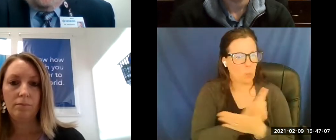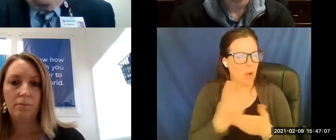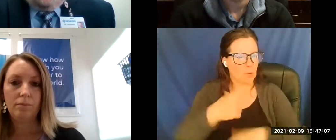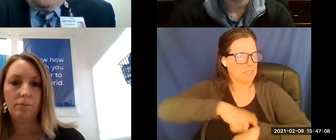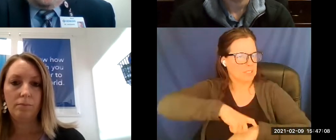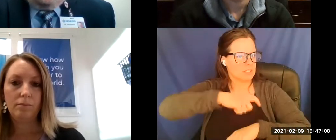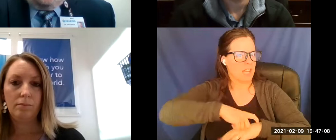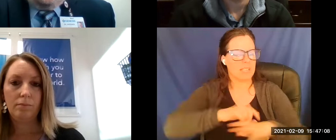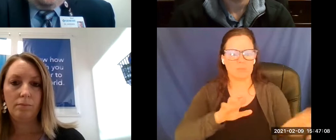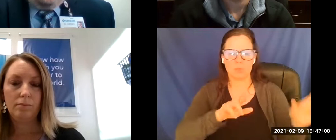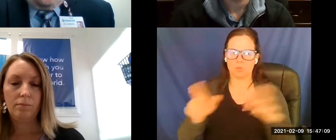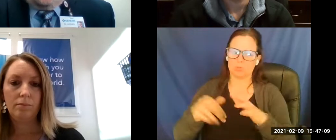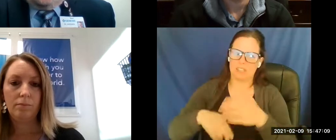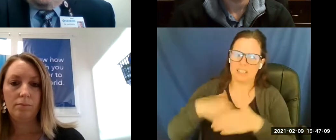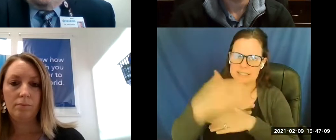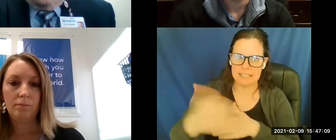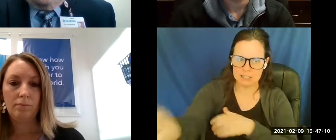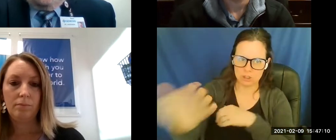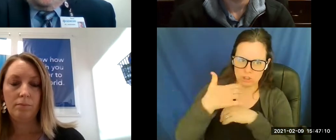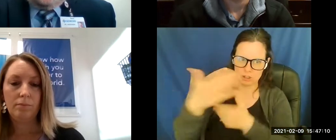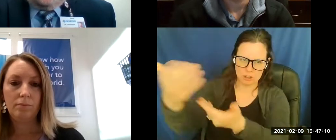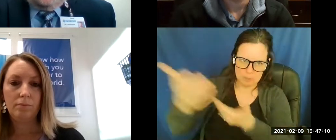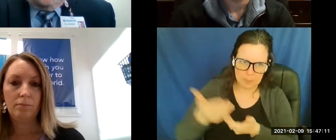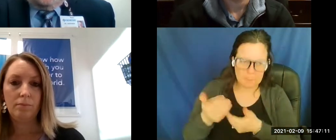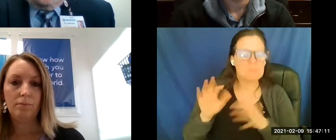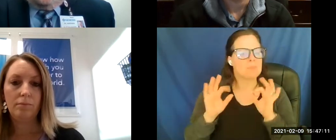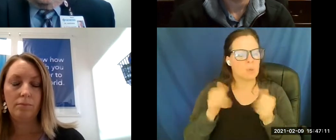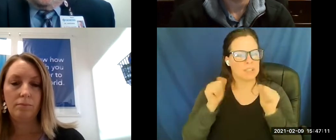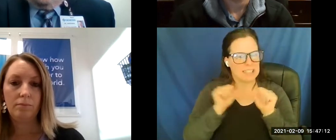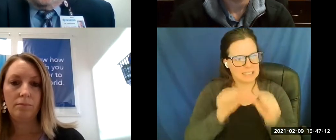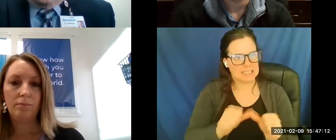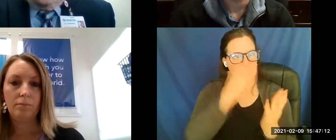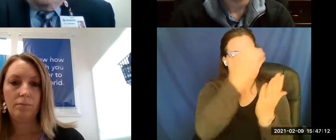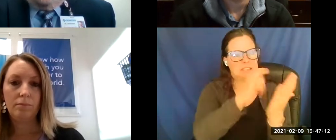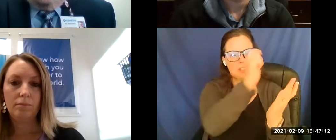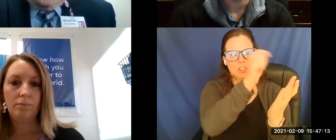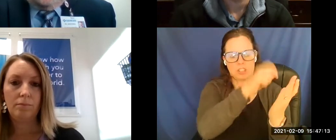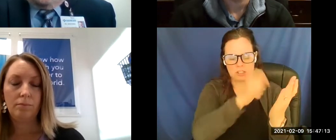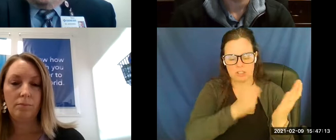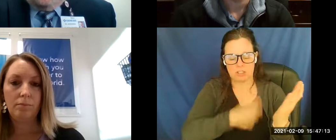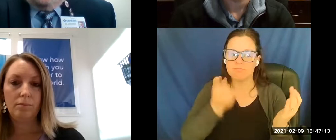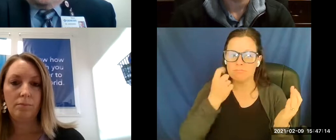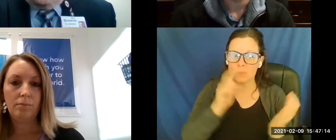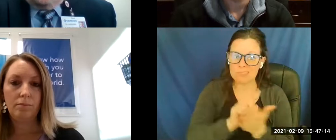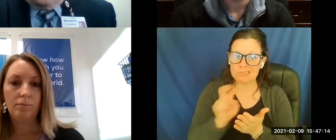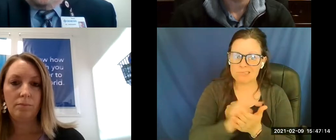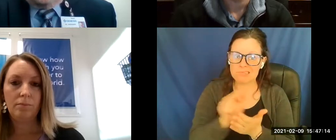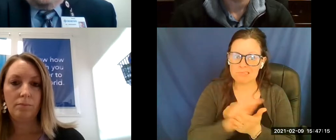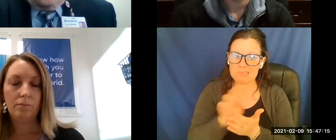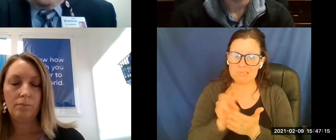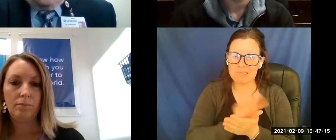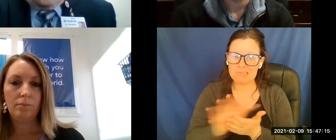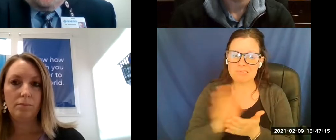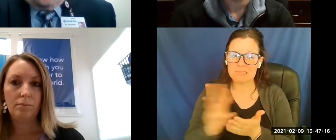that we're ready for the next shipment and we can continue moving through the list. It will take weeks. We hope that the vaccine supply will continue to increase